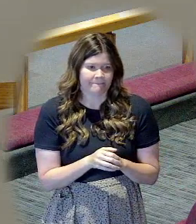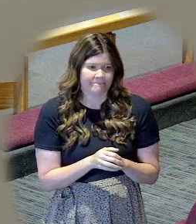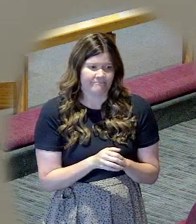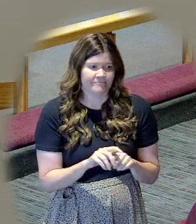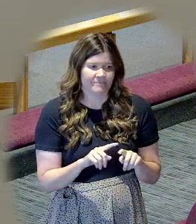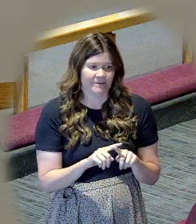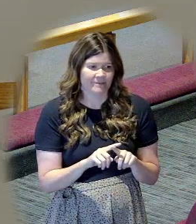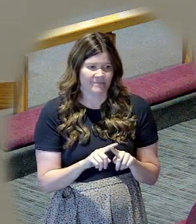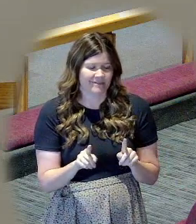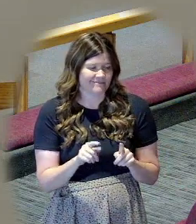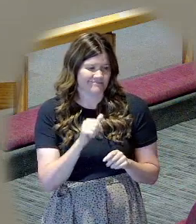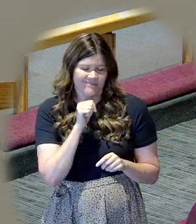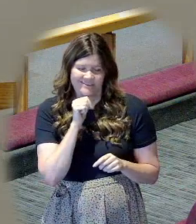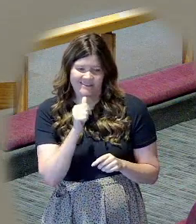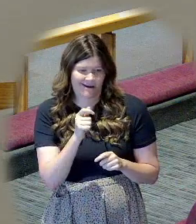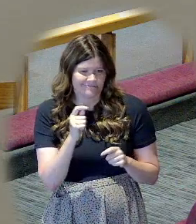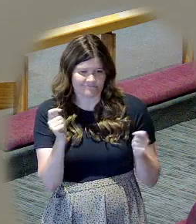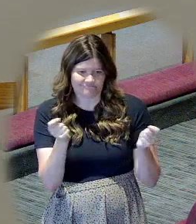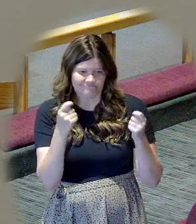was anything but.